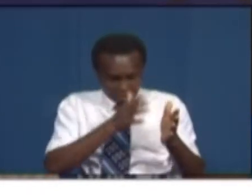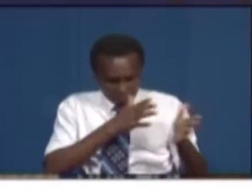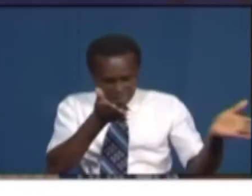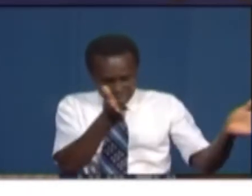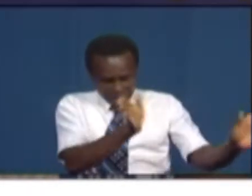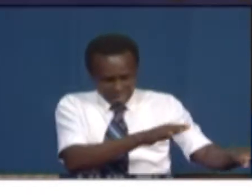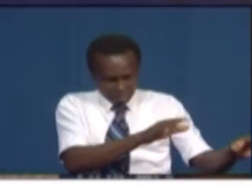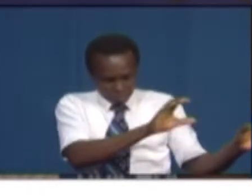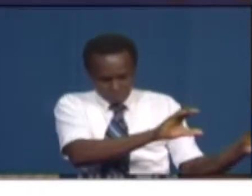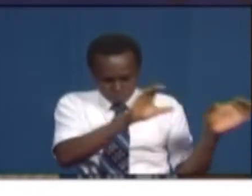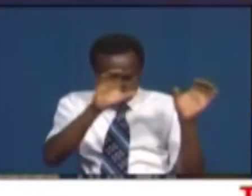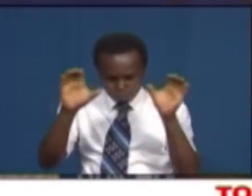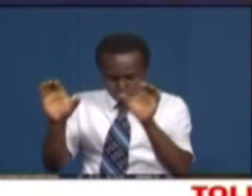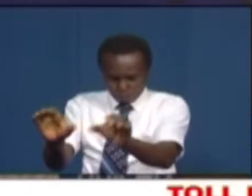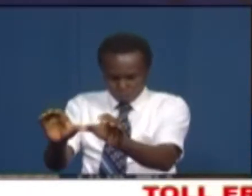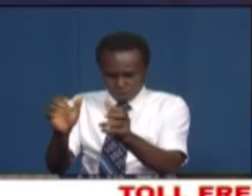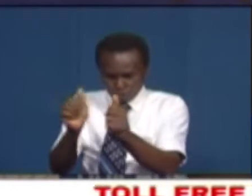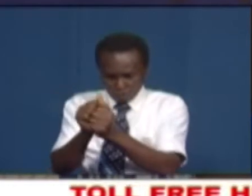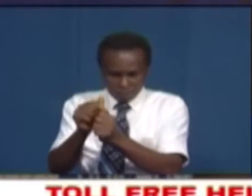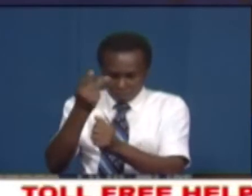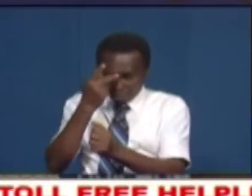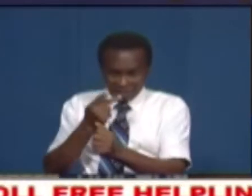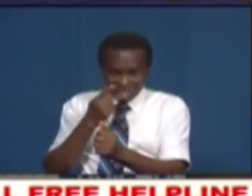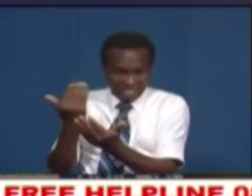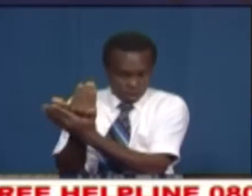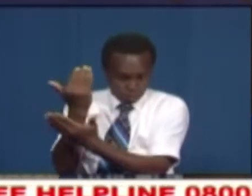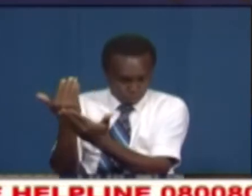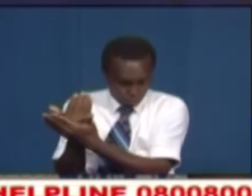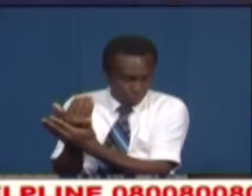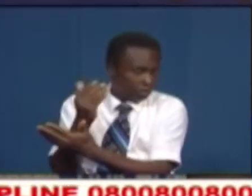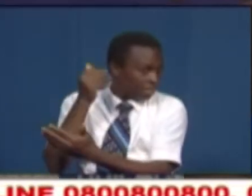if you are fortunate enough to have people who are